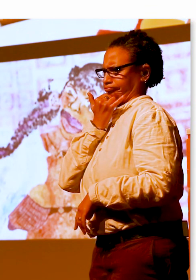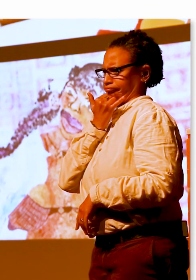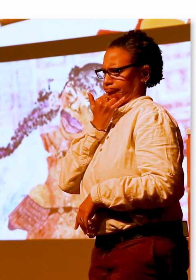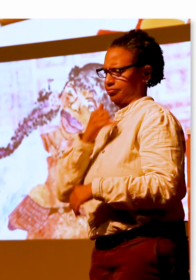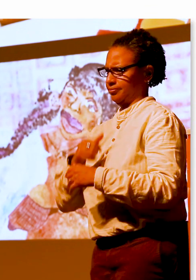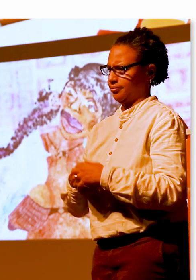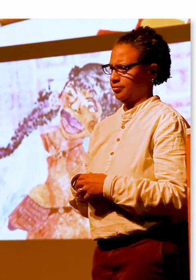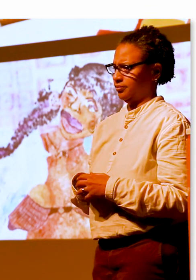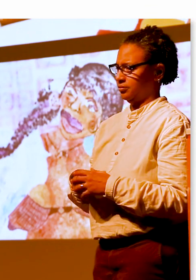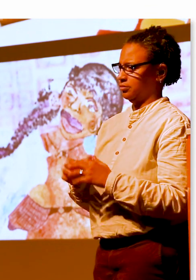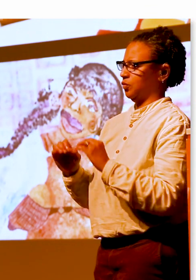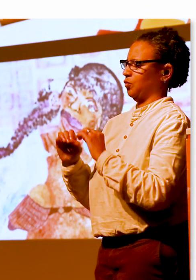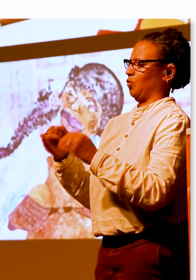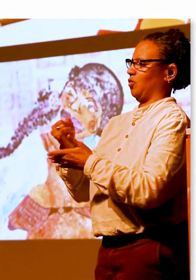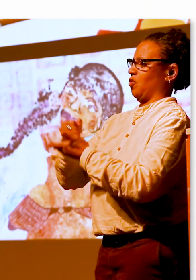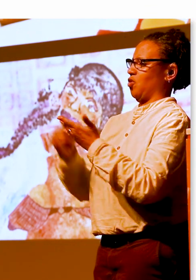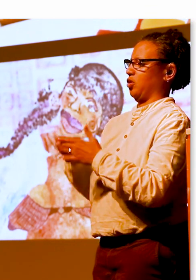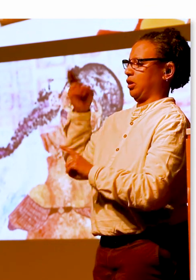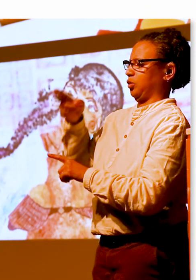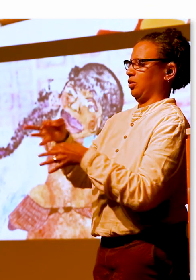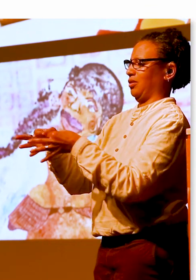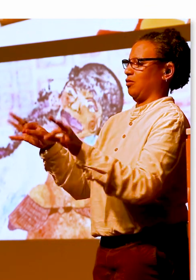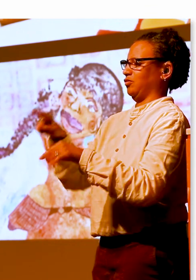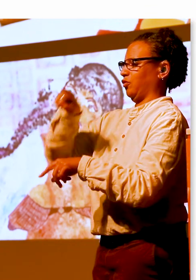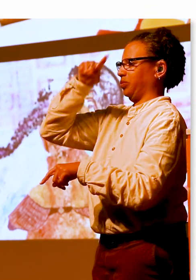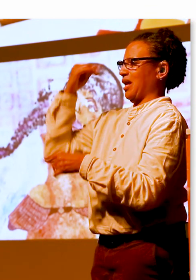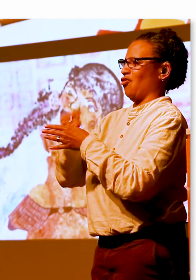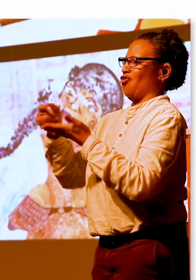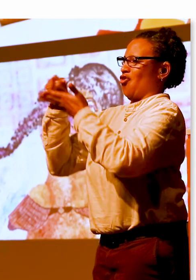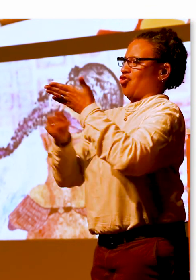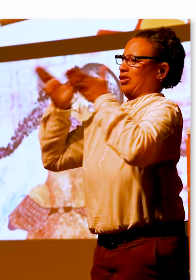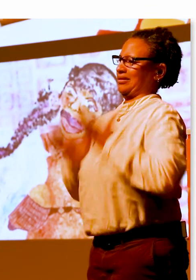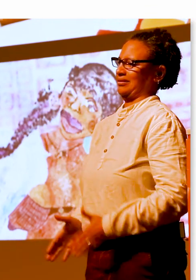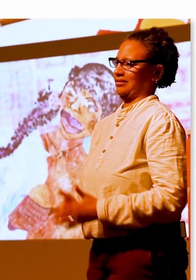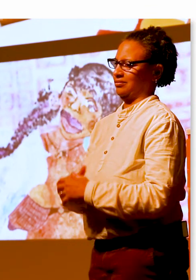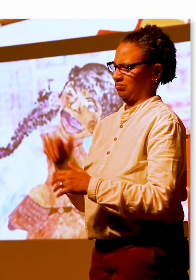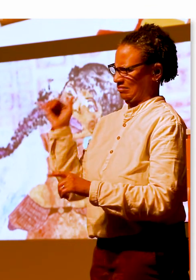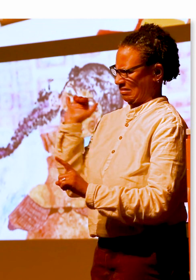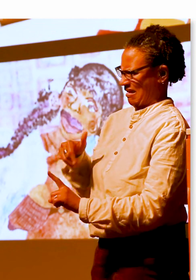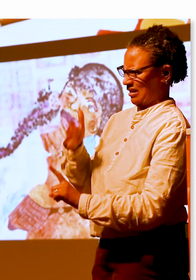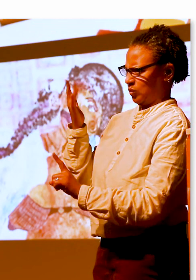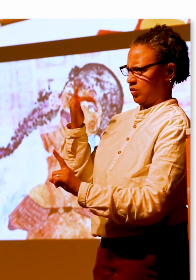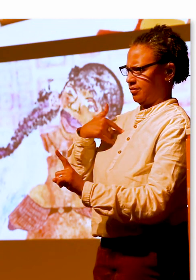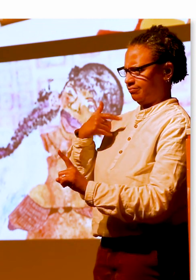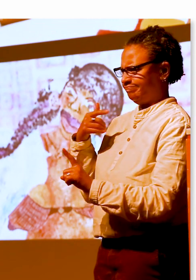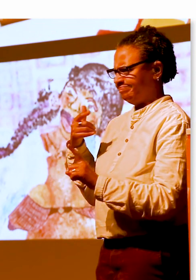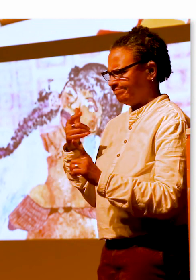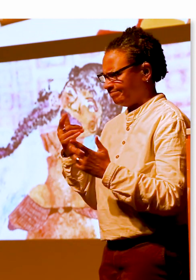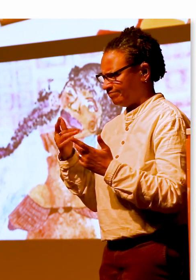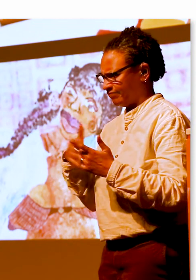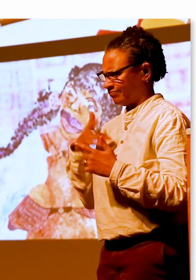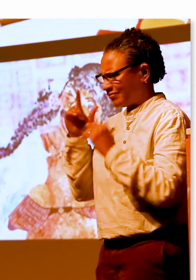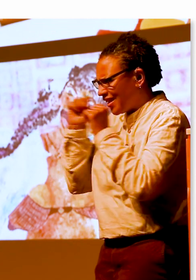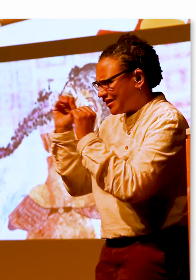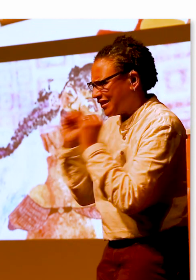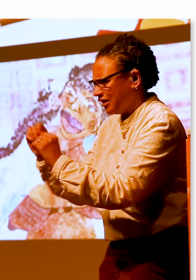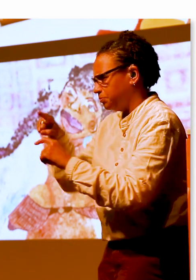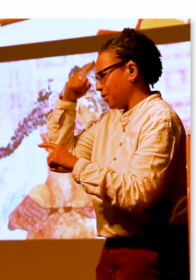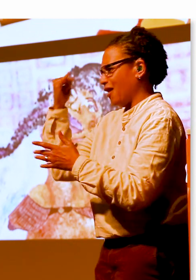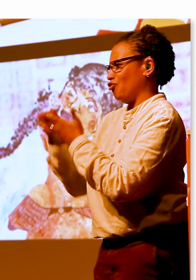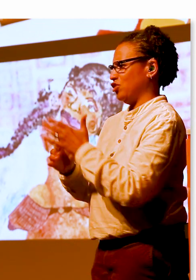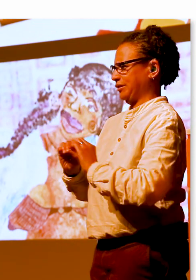historical language for Black artists. That was kind of how I reasoned why there was no Black art history course at my college. That was kind of why I'd reasoned that I'd never heard